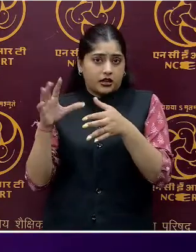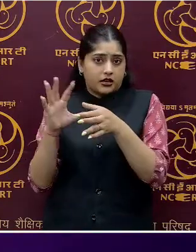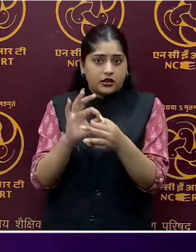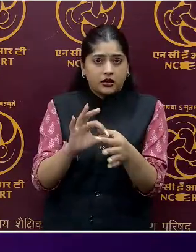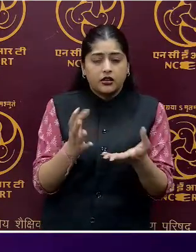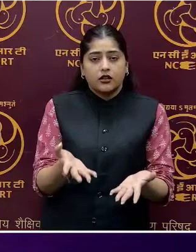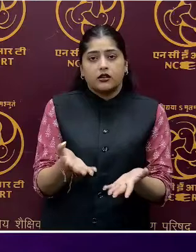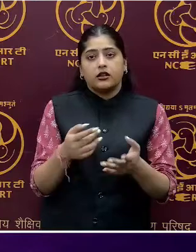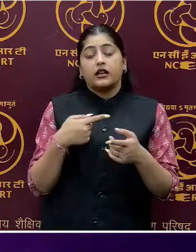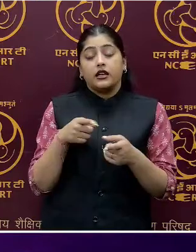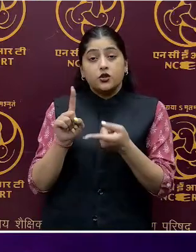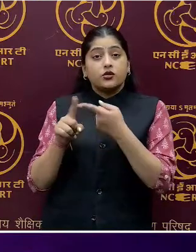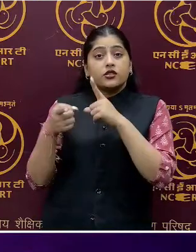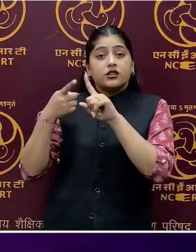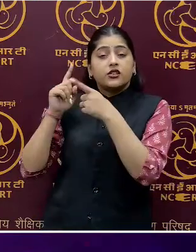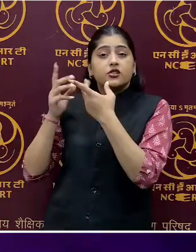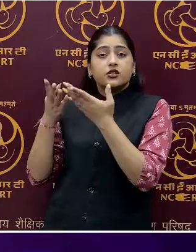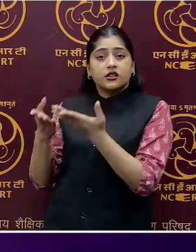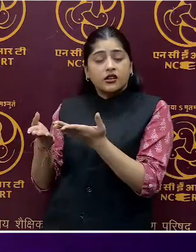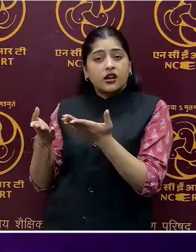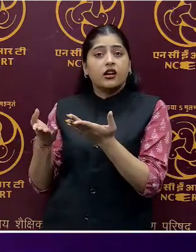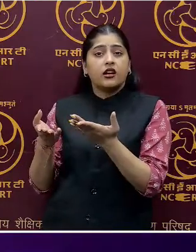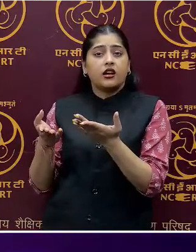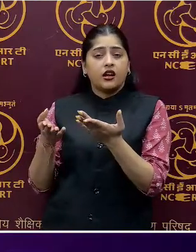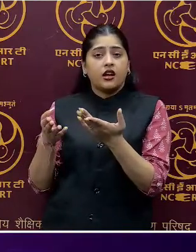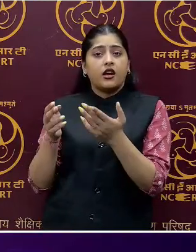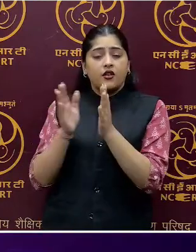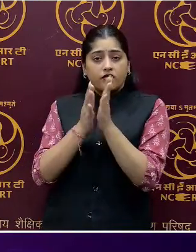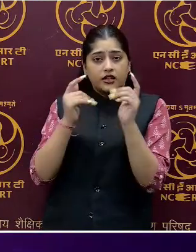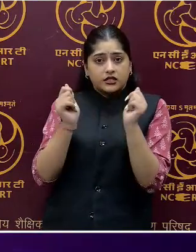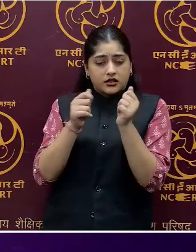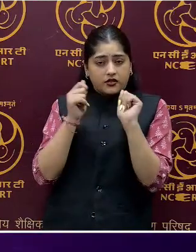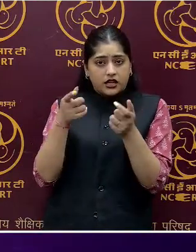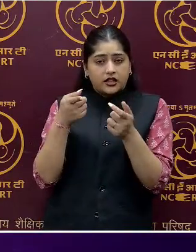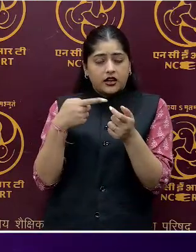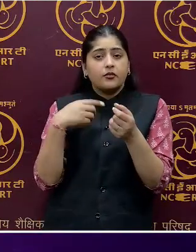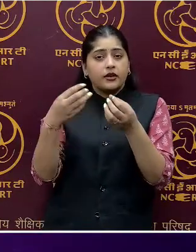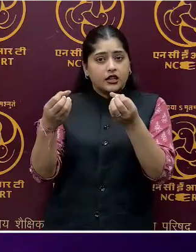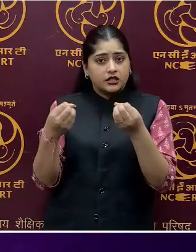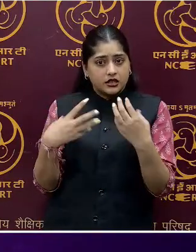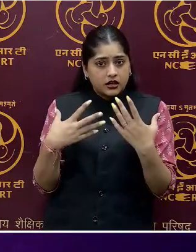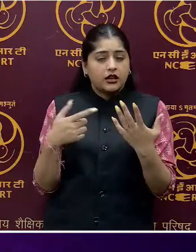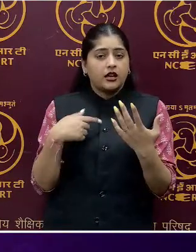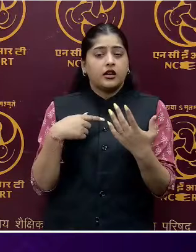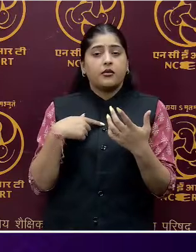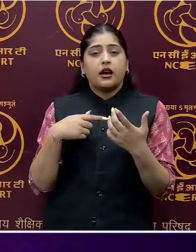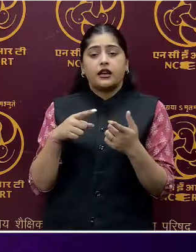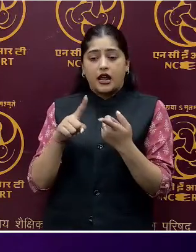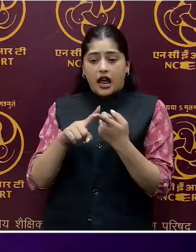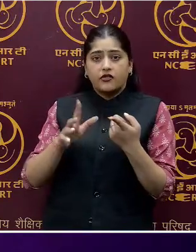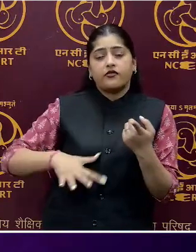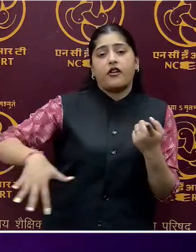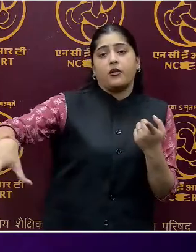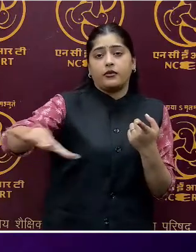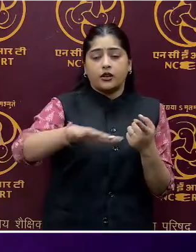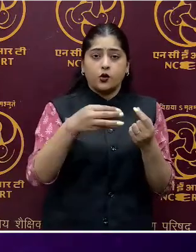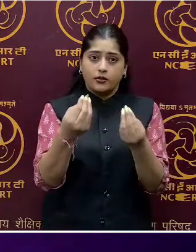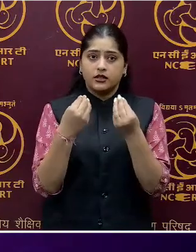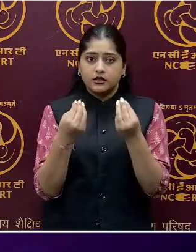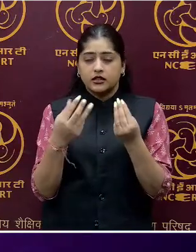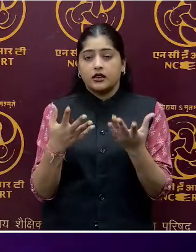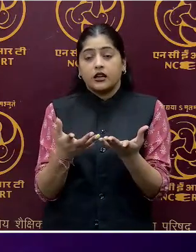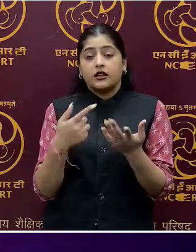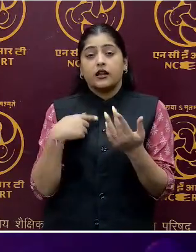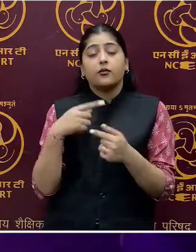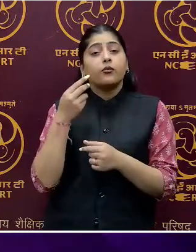are traditional festivals also talk about conservation of our environment. Yes, like they are mostly